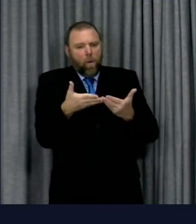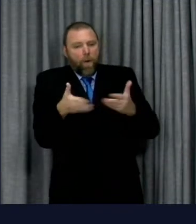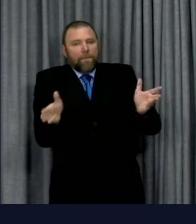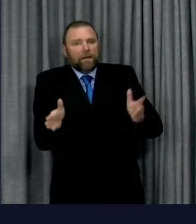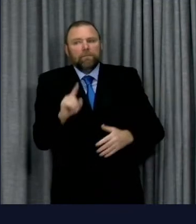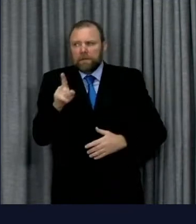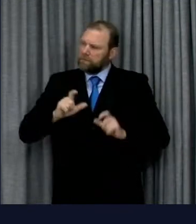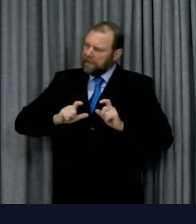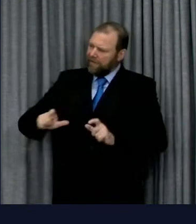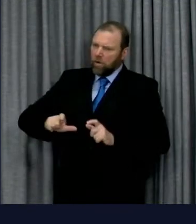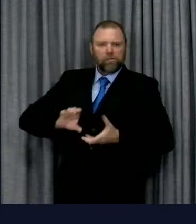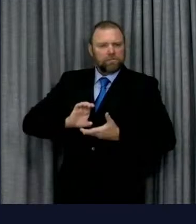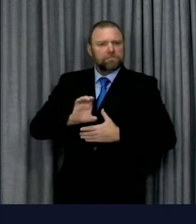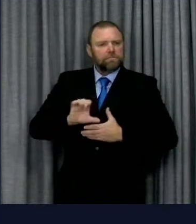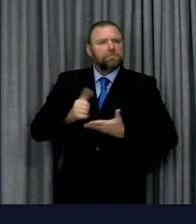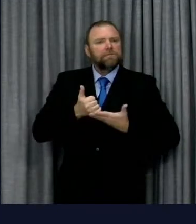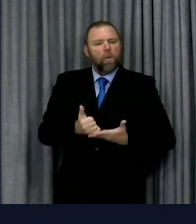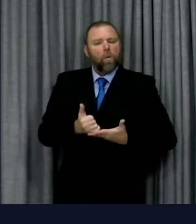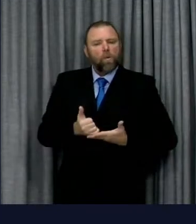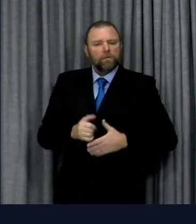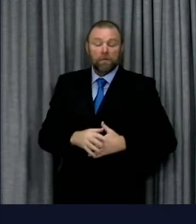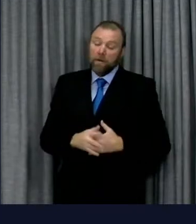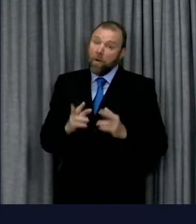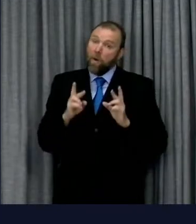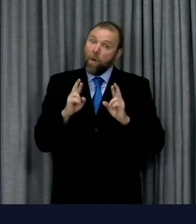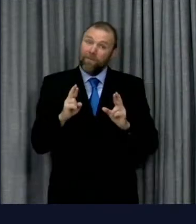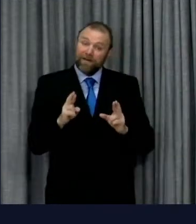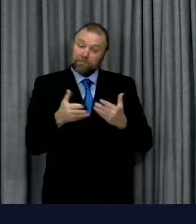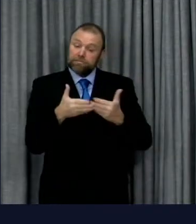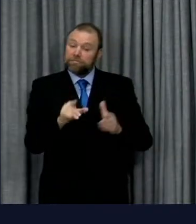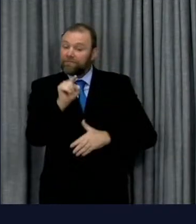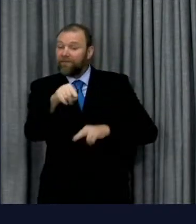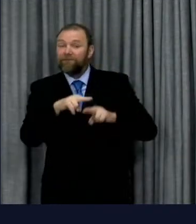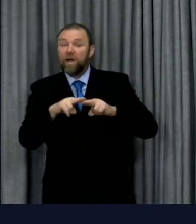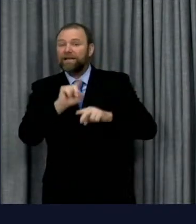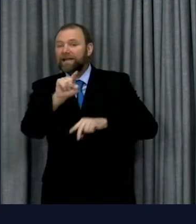but back open, we hope, as from Friday